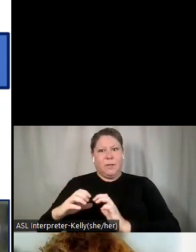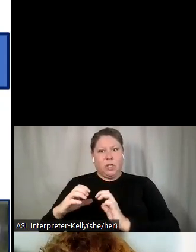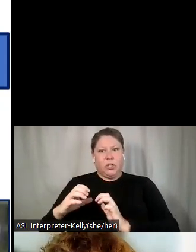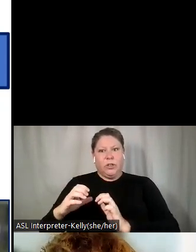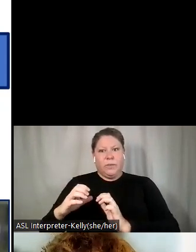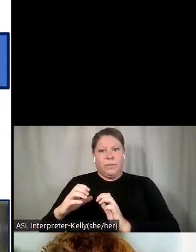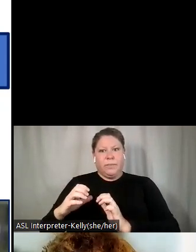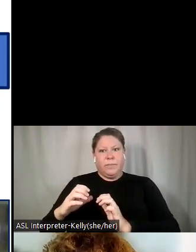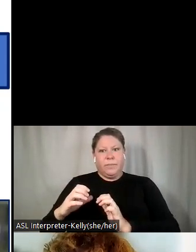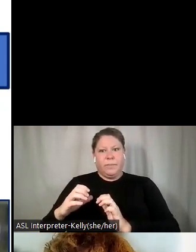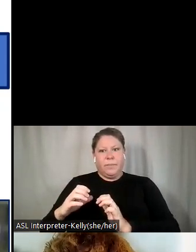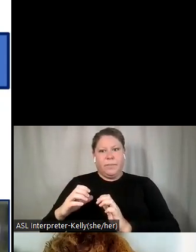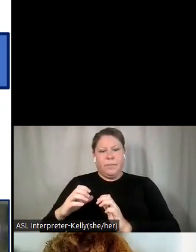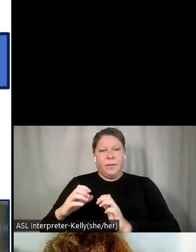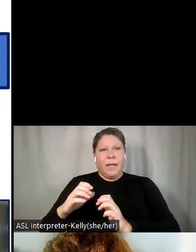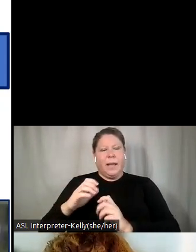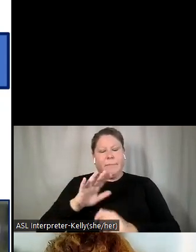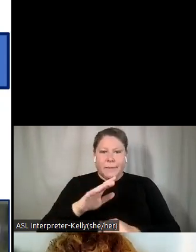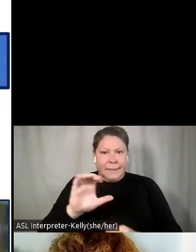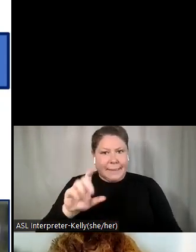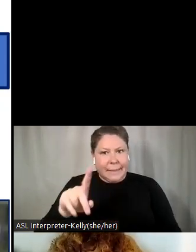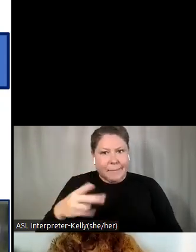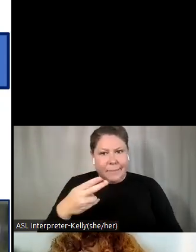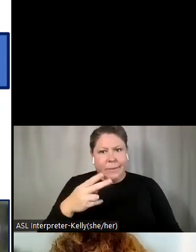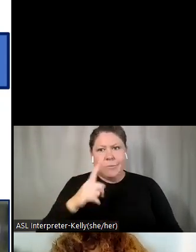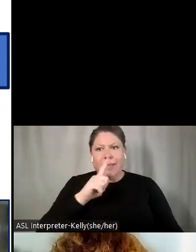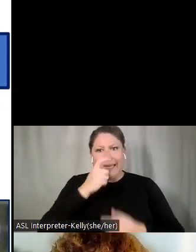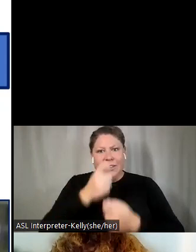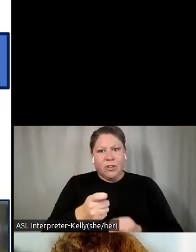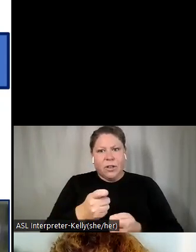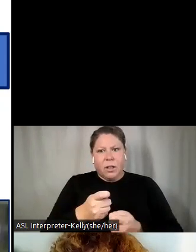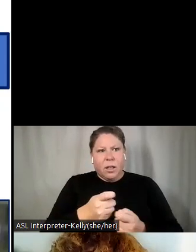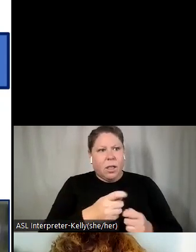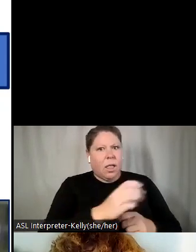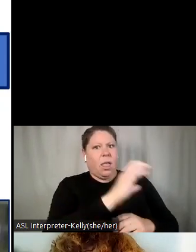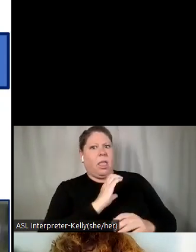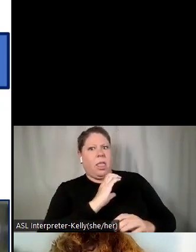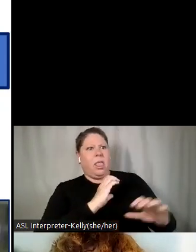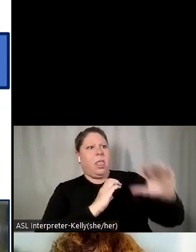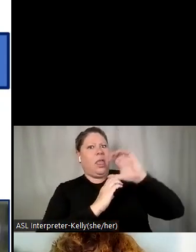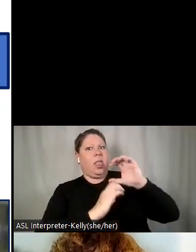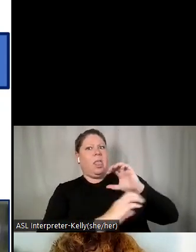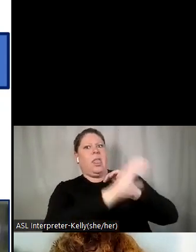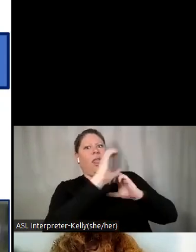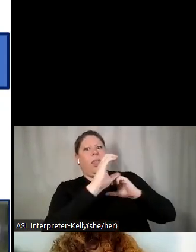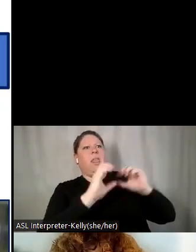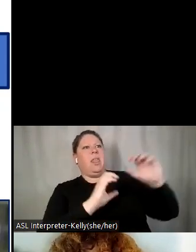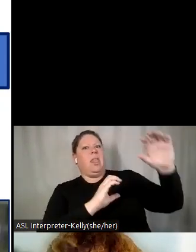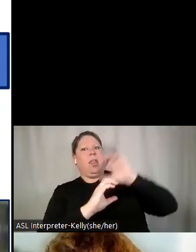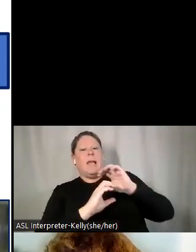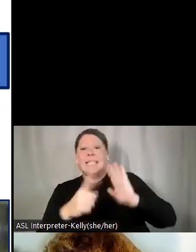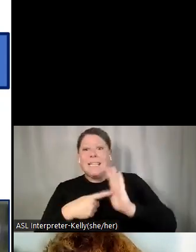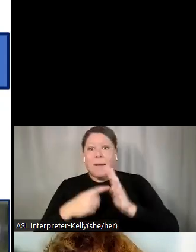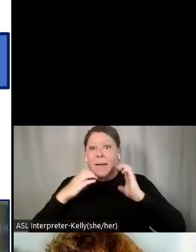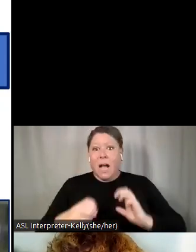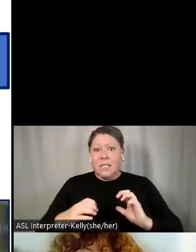makes working at CDPH so interesting. They actually have the work pushed onto them too, because in some cases, the people of the